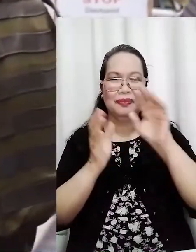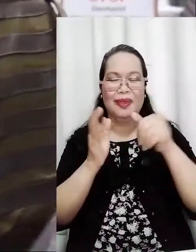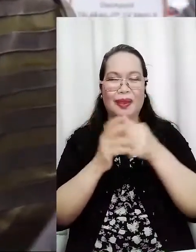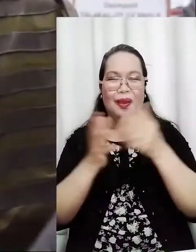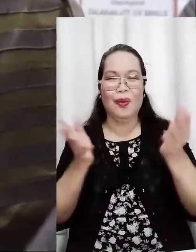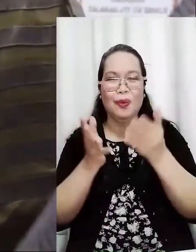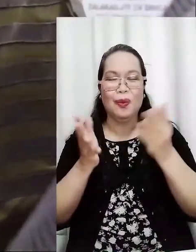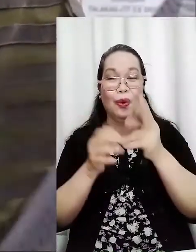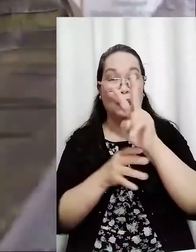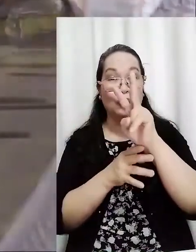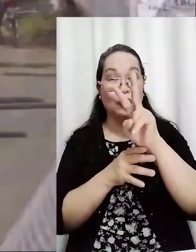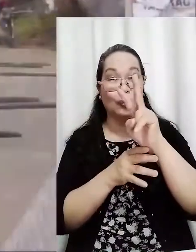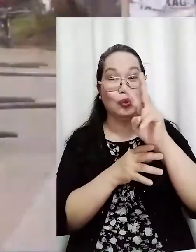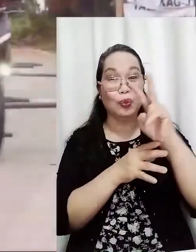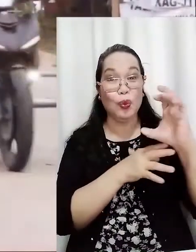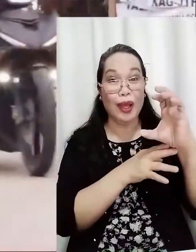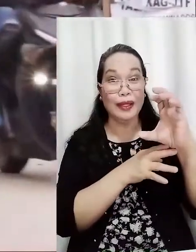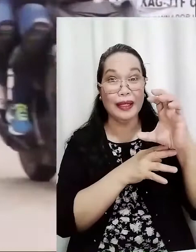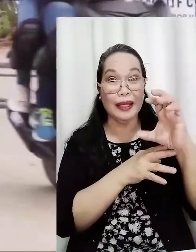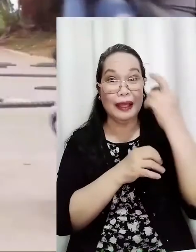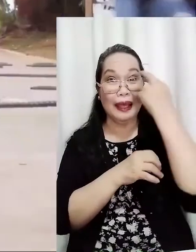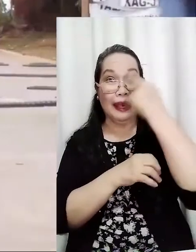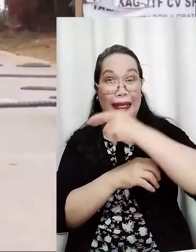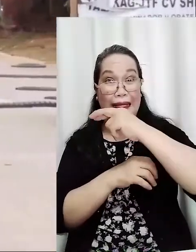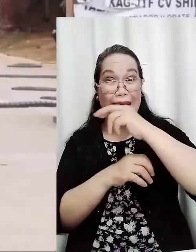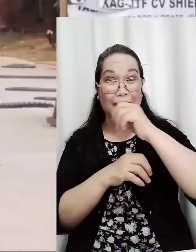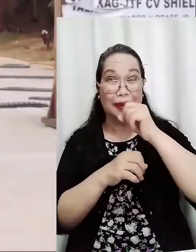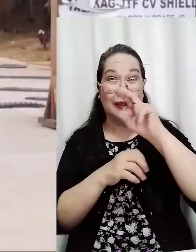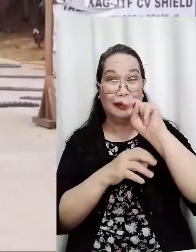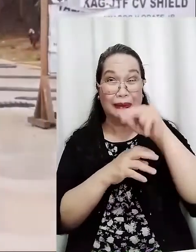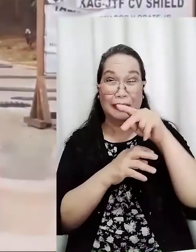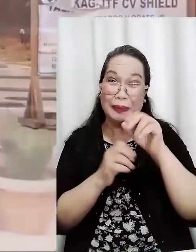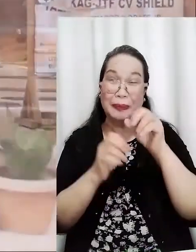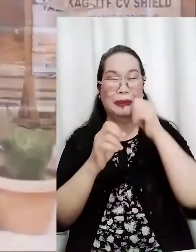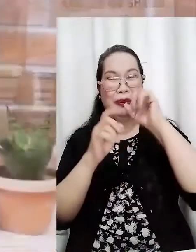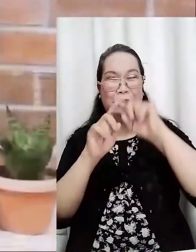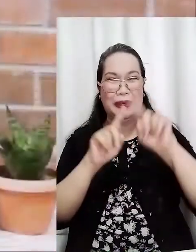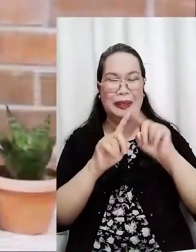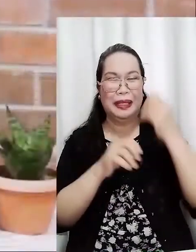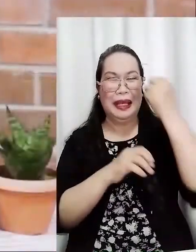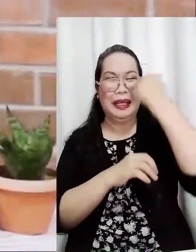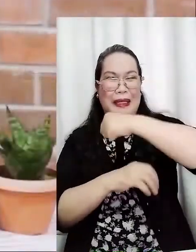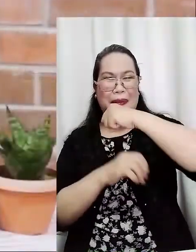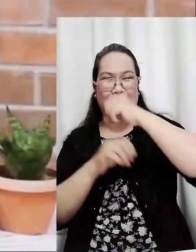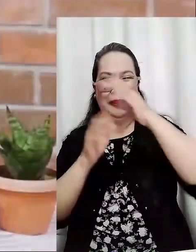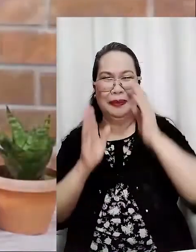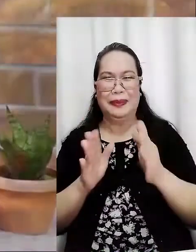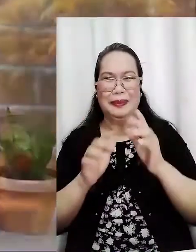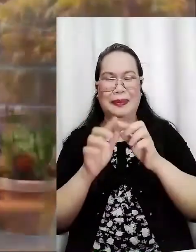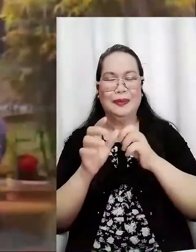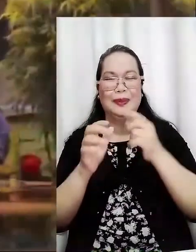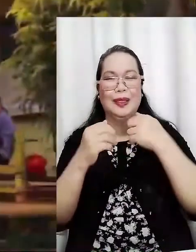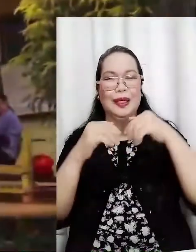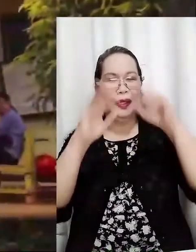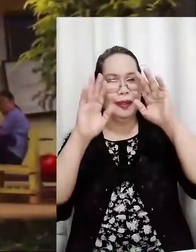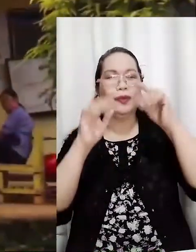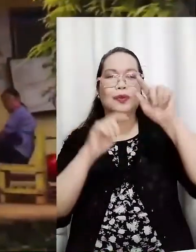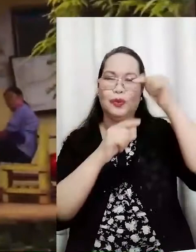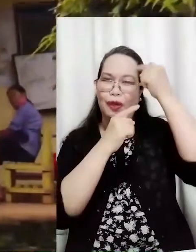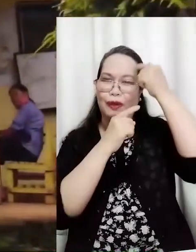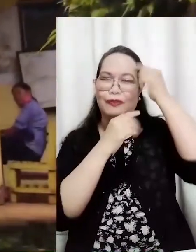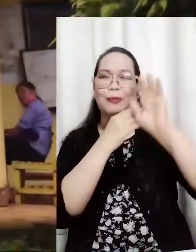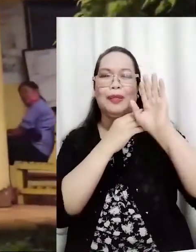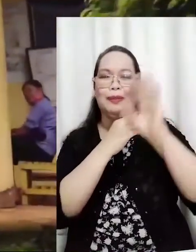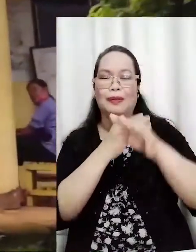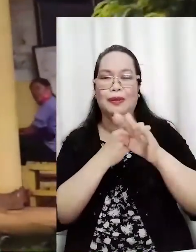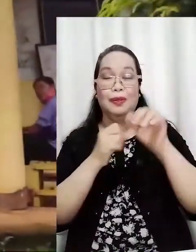200 rebels to come down and submit themselves to the government. And so, livelihood came, and